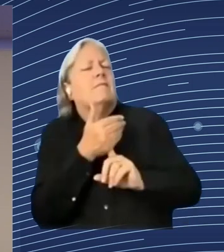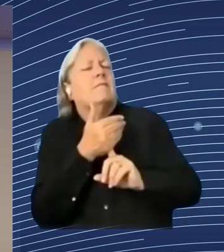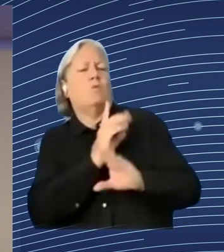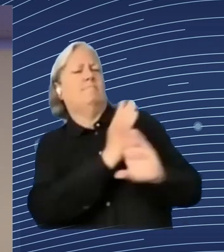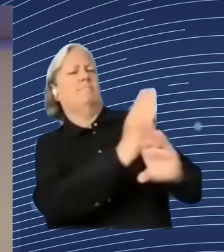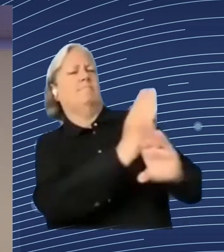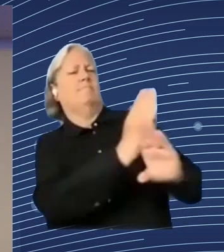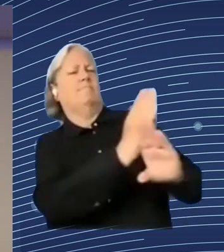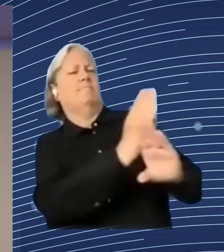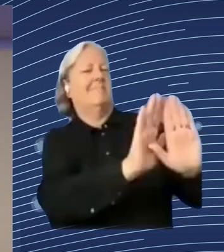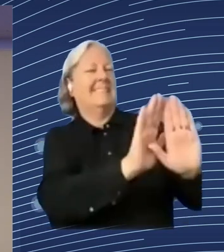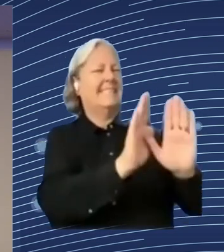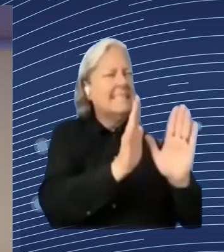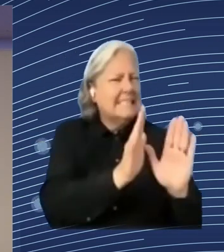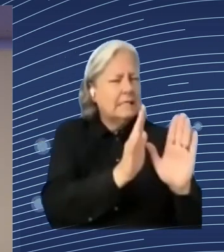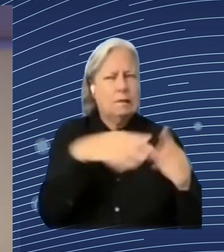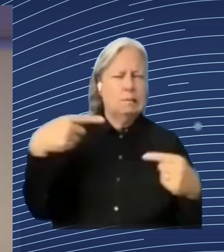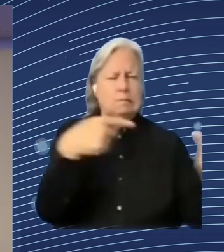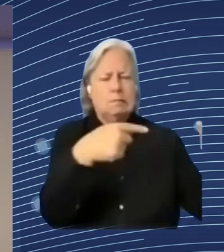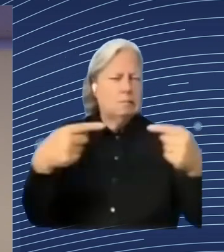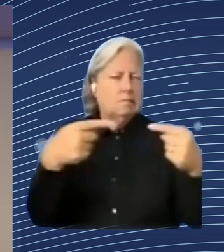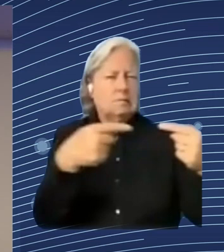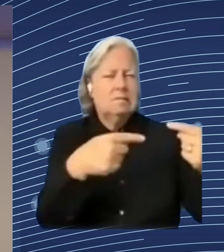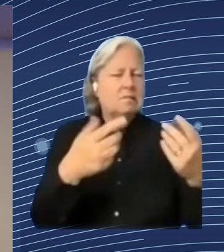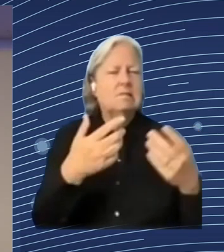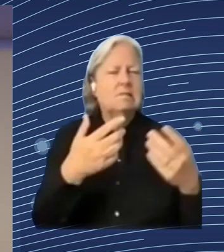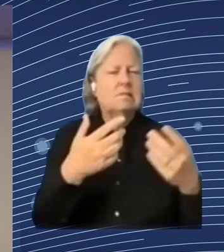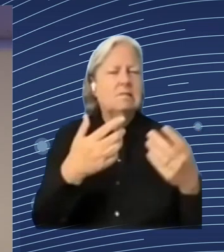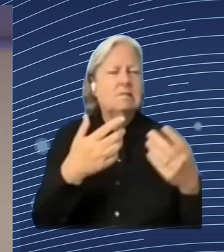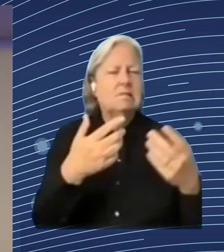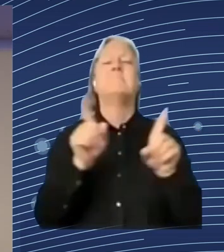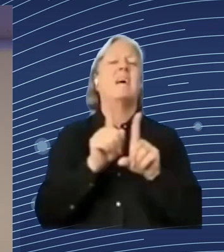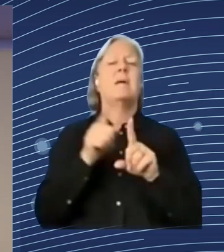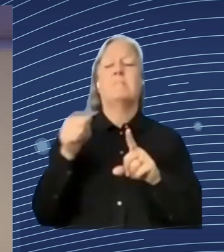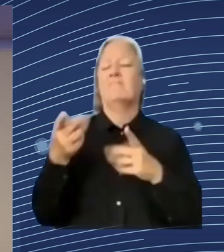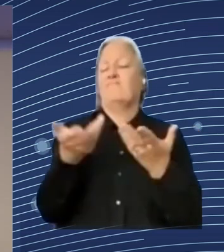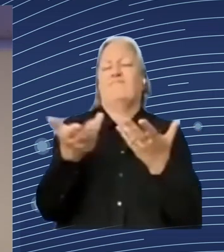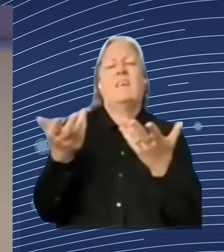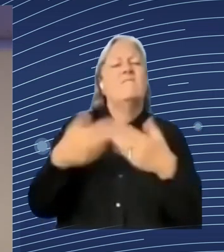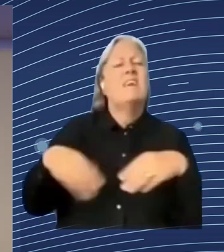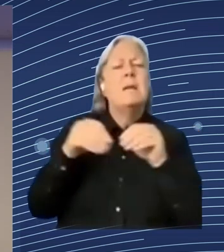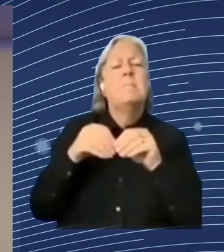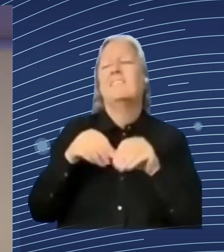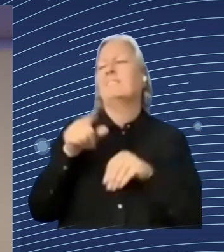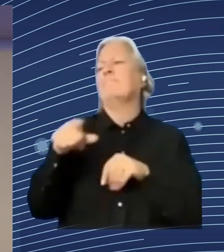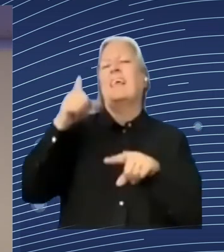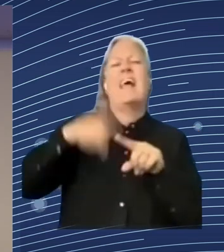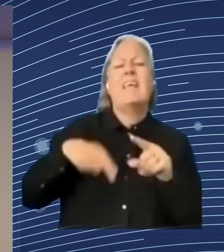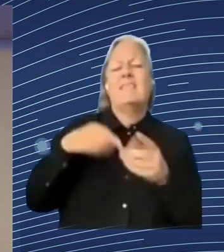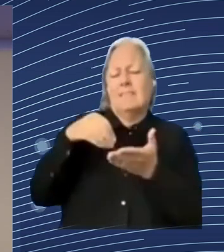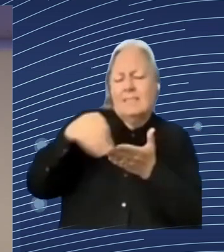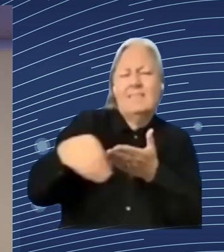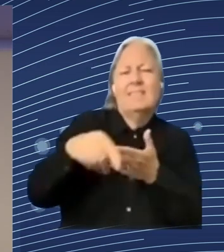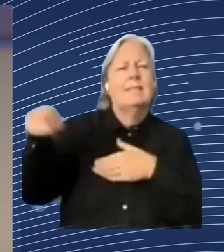not like a public aid to just like vulnerable families who cannot afford electricity in their home. So it's just like, how does it